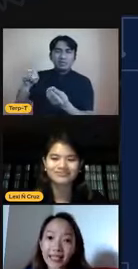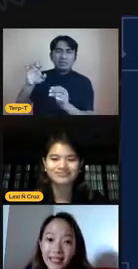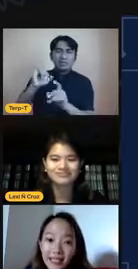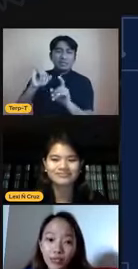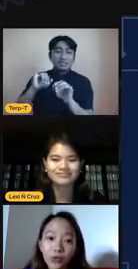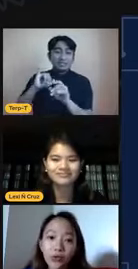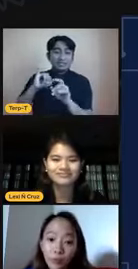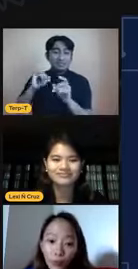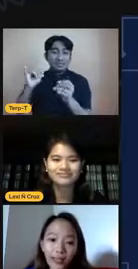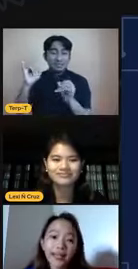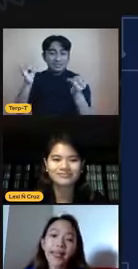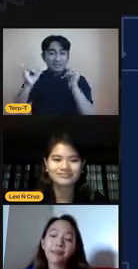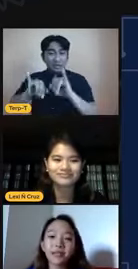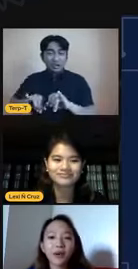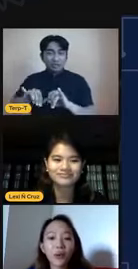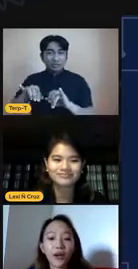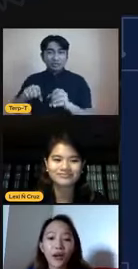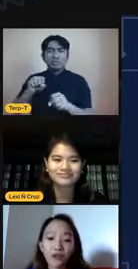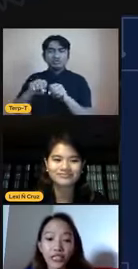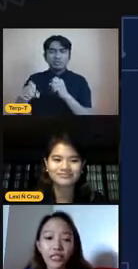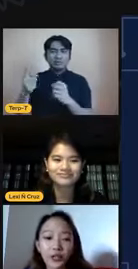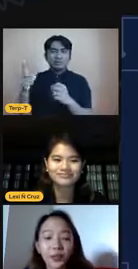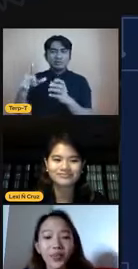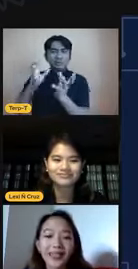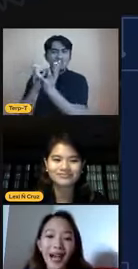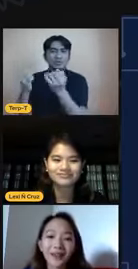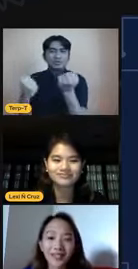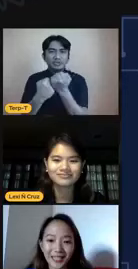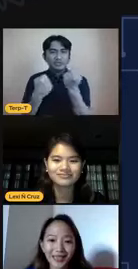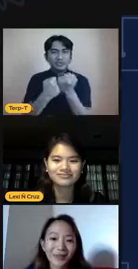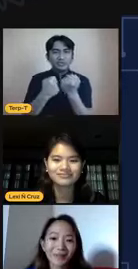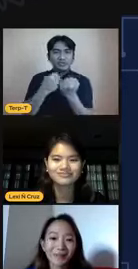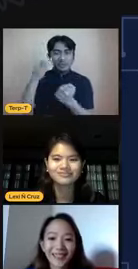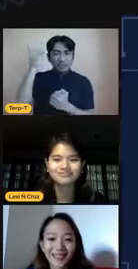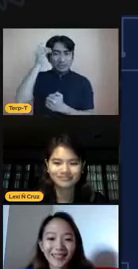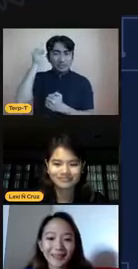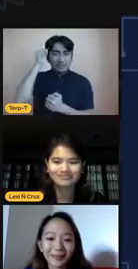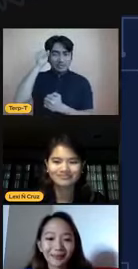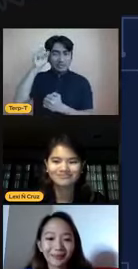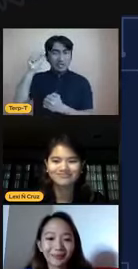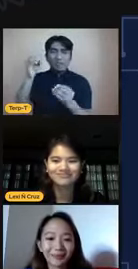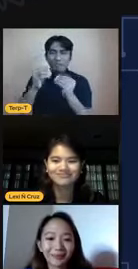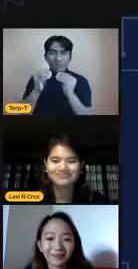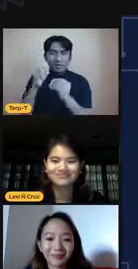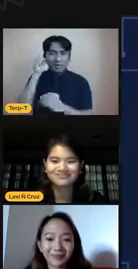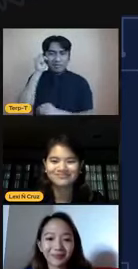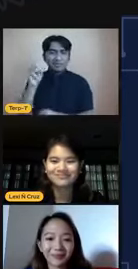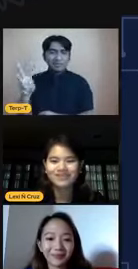the citizens to support and be aware of children with Down syndrome.